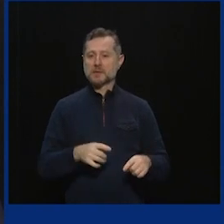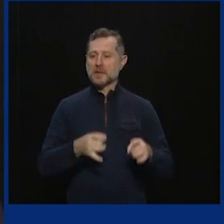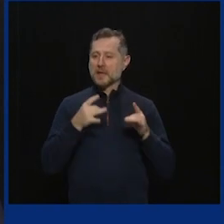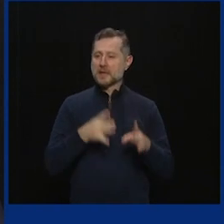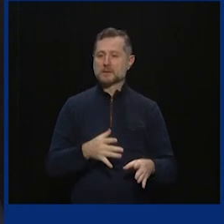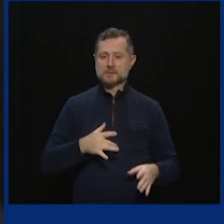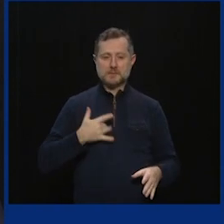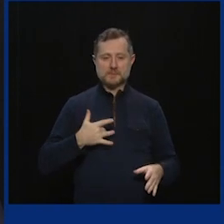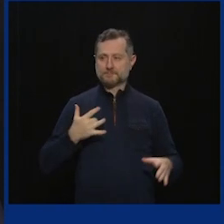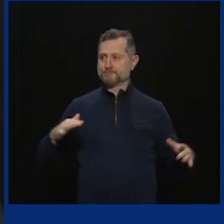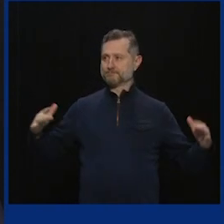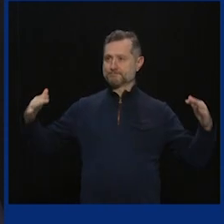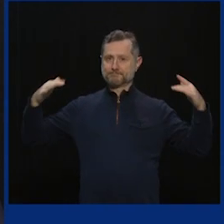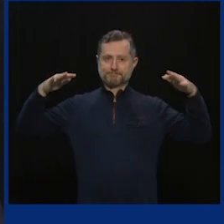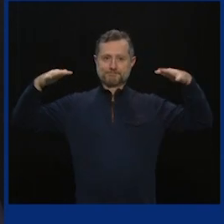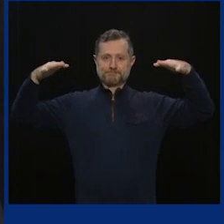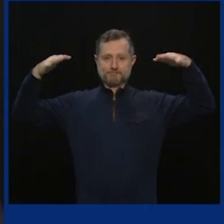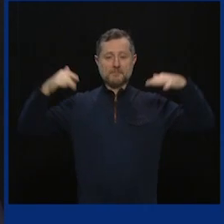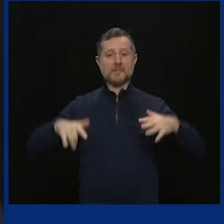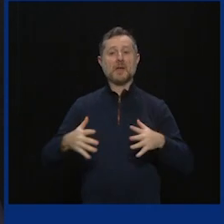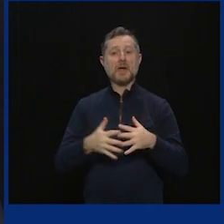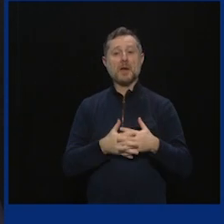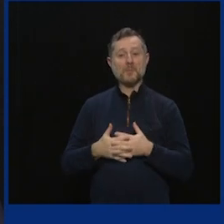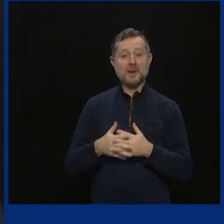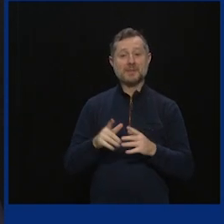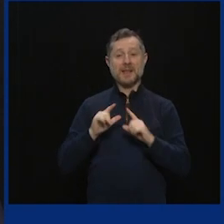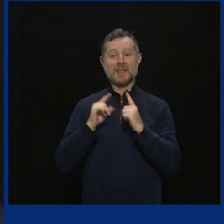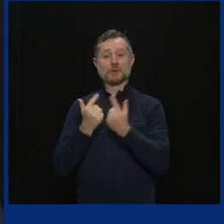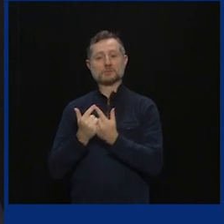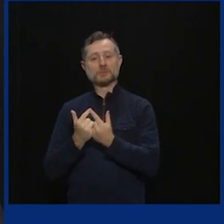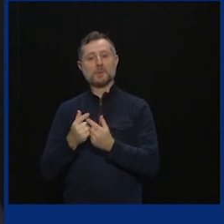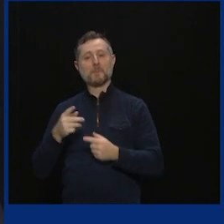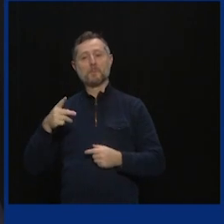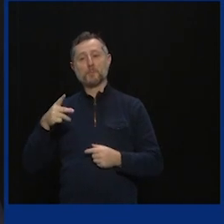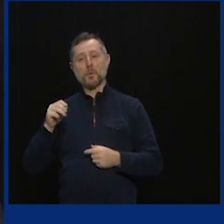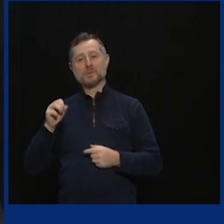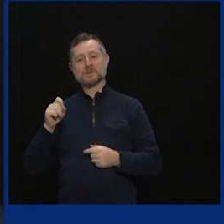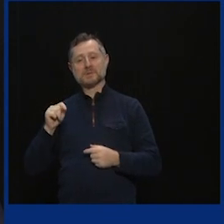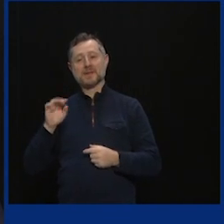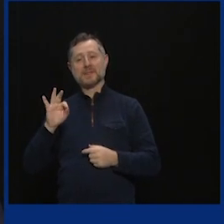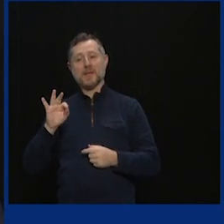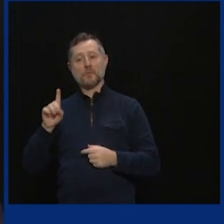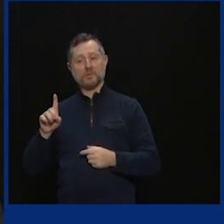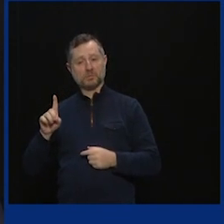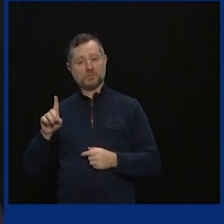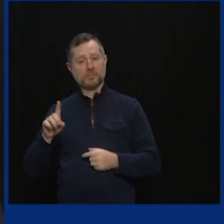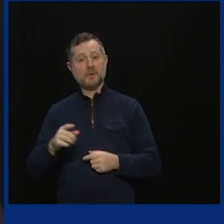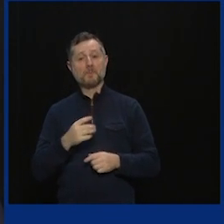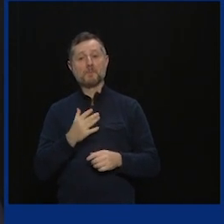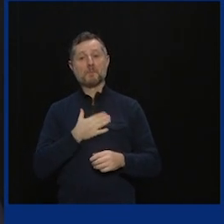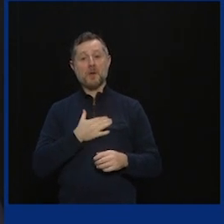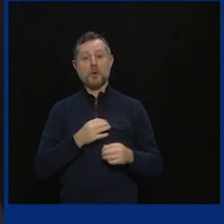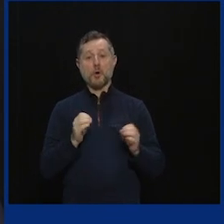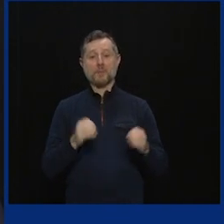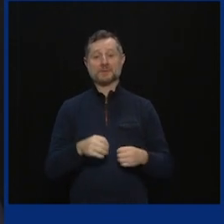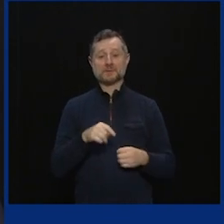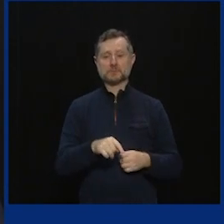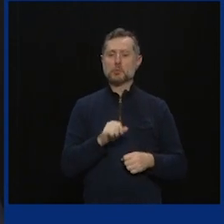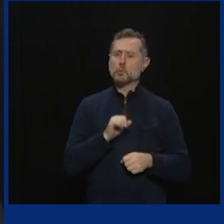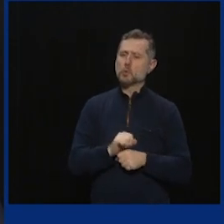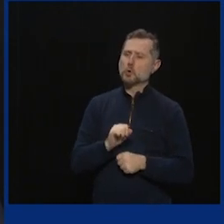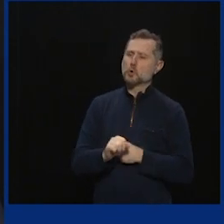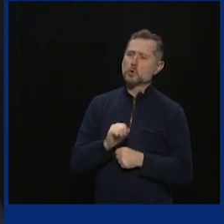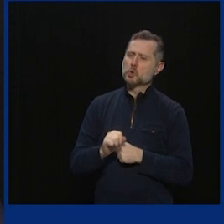1291, and my office worked tirelessly to preserve the arch and upgrade the square, to honor